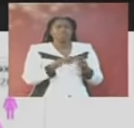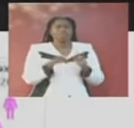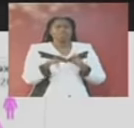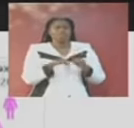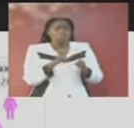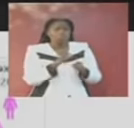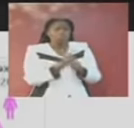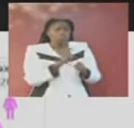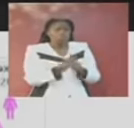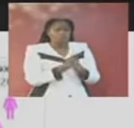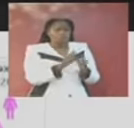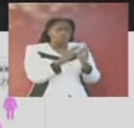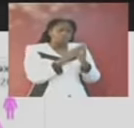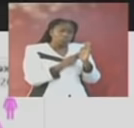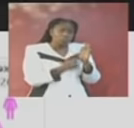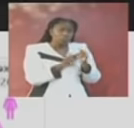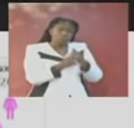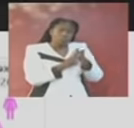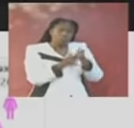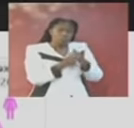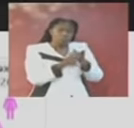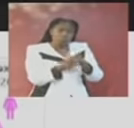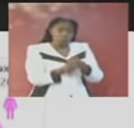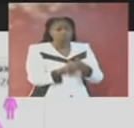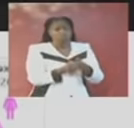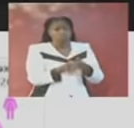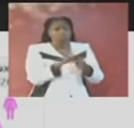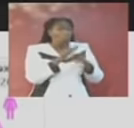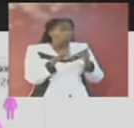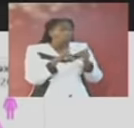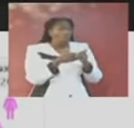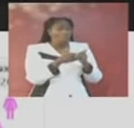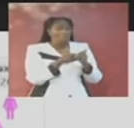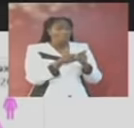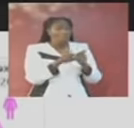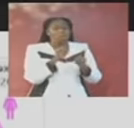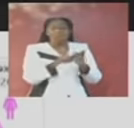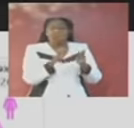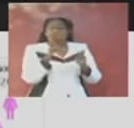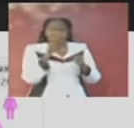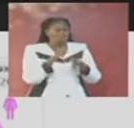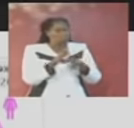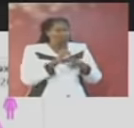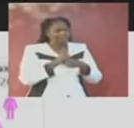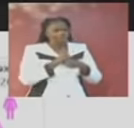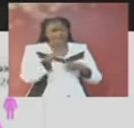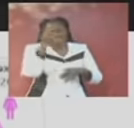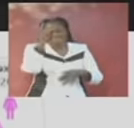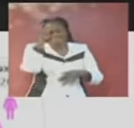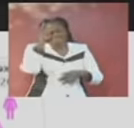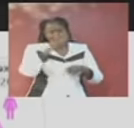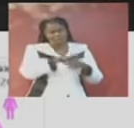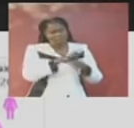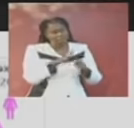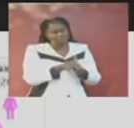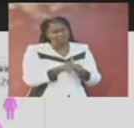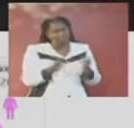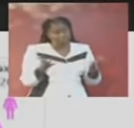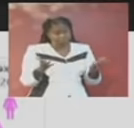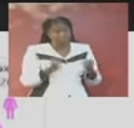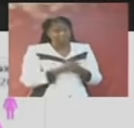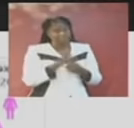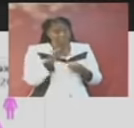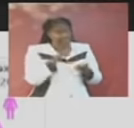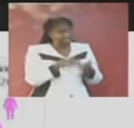COVID-19 by adhering to all of the guidelines that we have been repeating and promoting over the past several